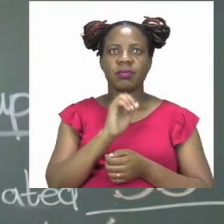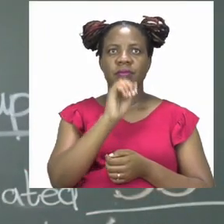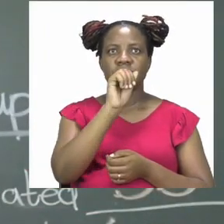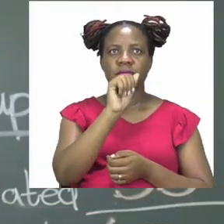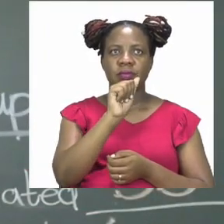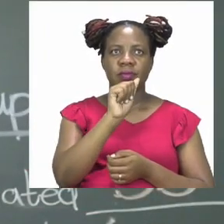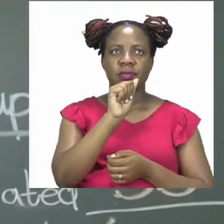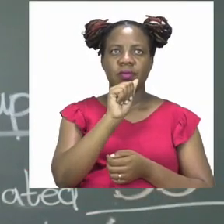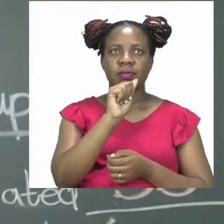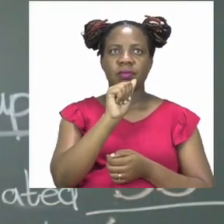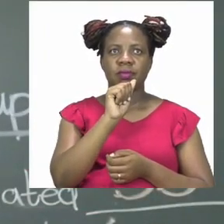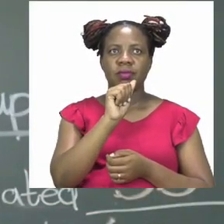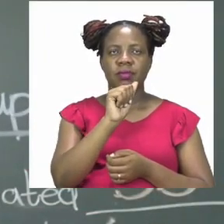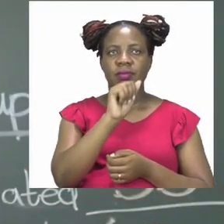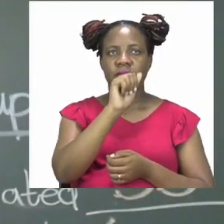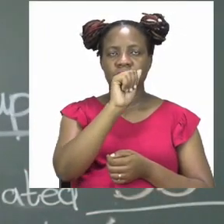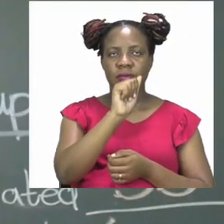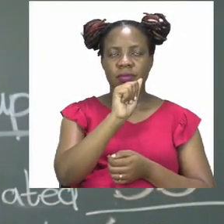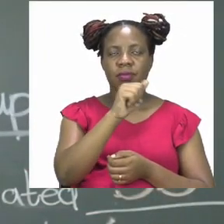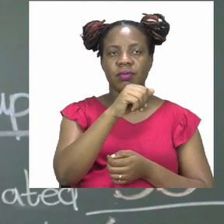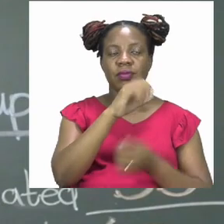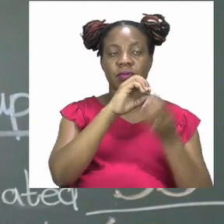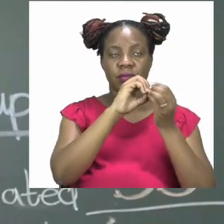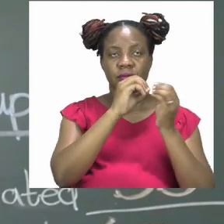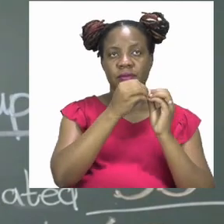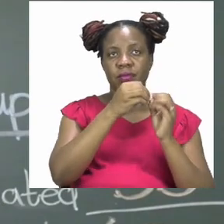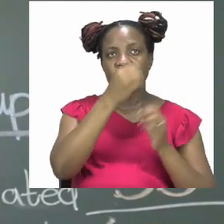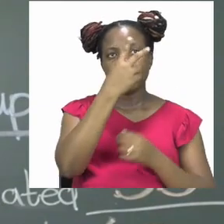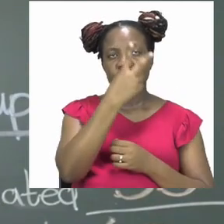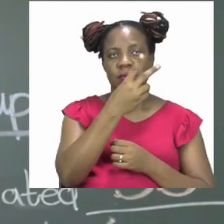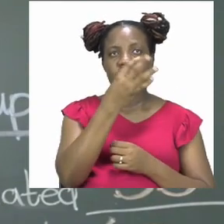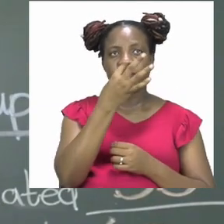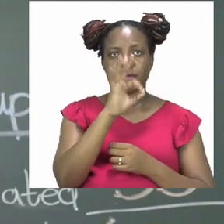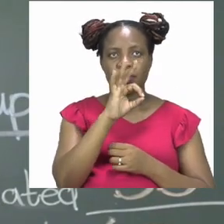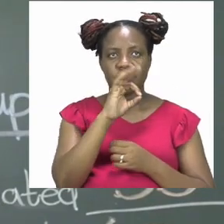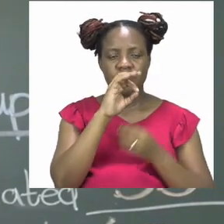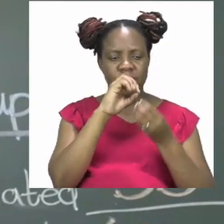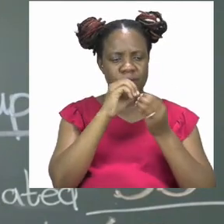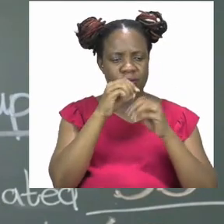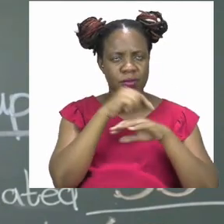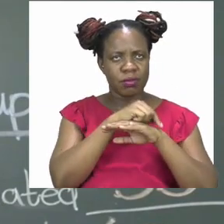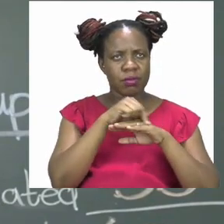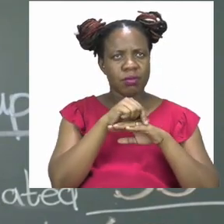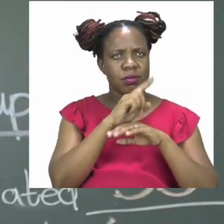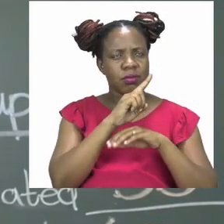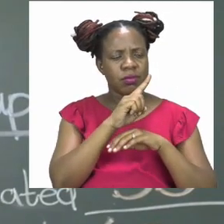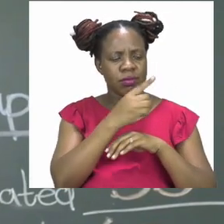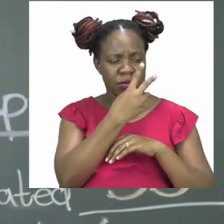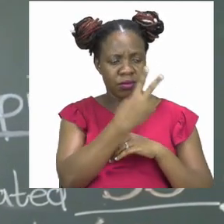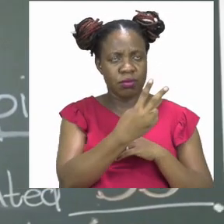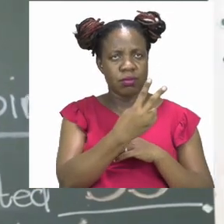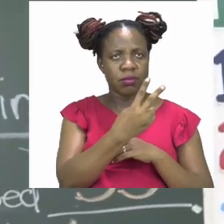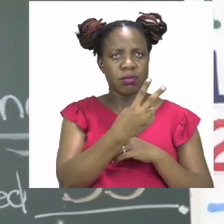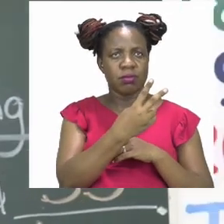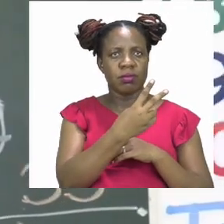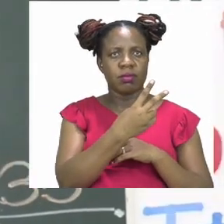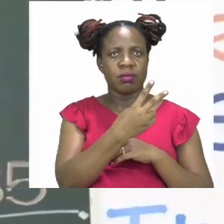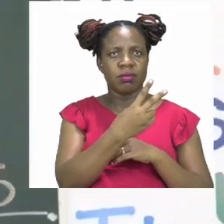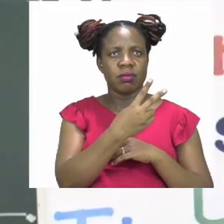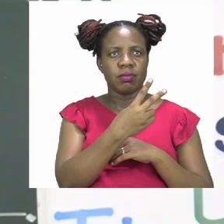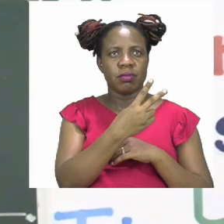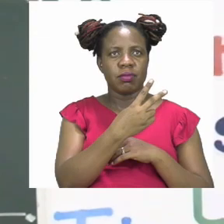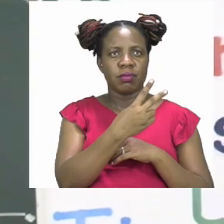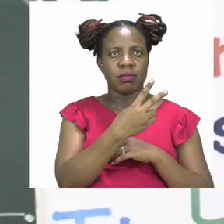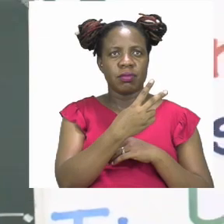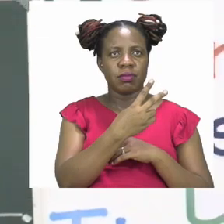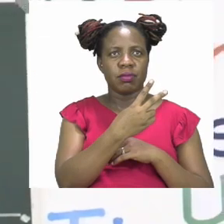Now the number for A is 29 and the underlined number for A is 2. Now let's